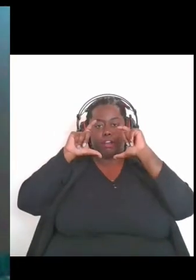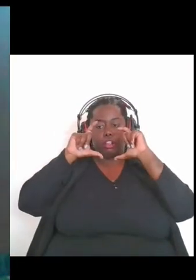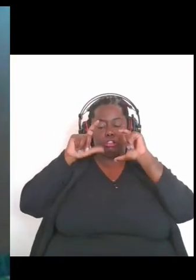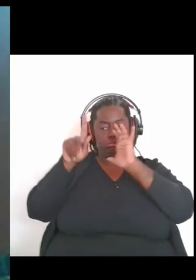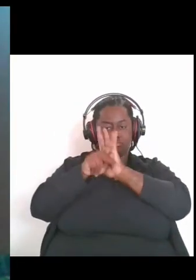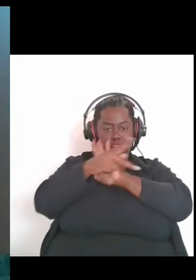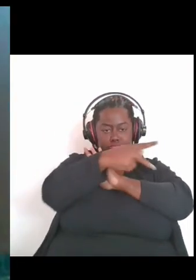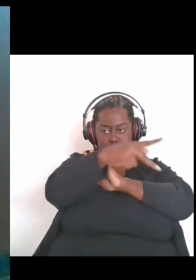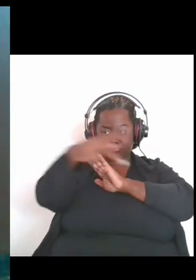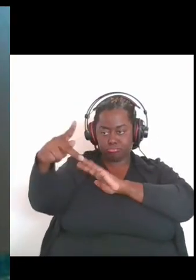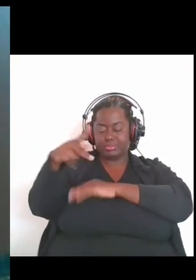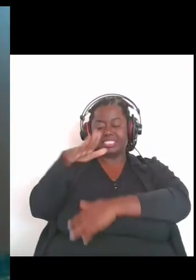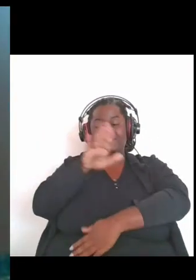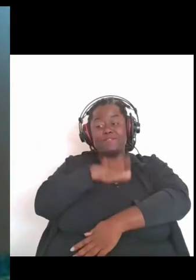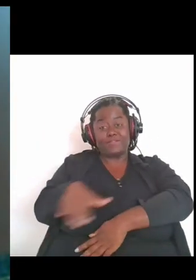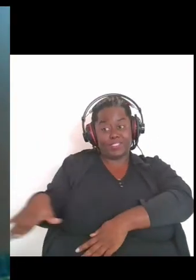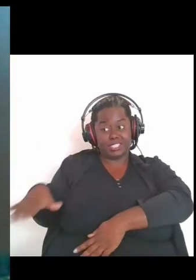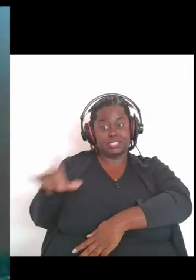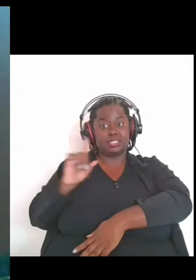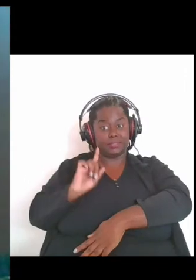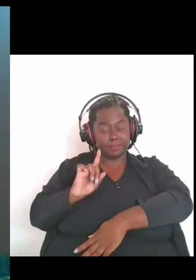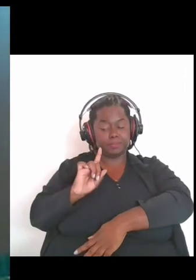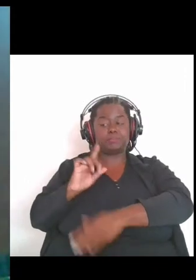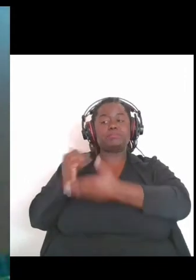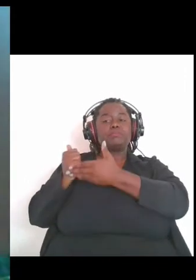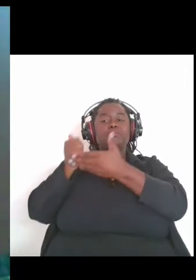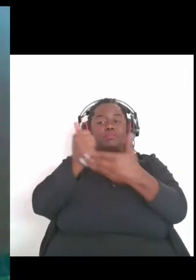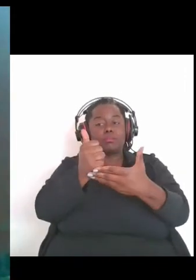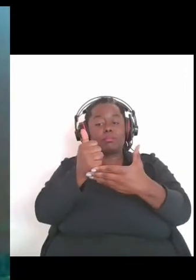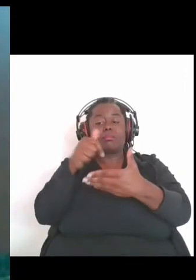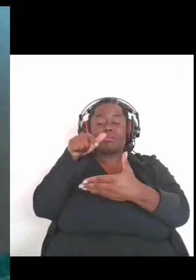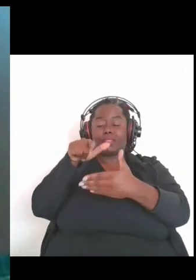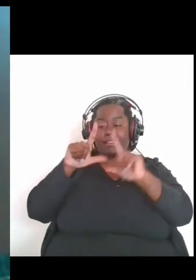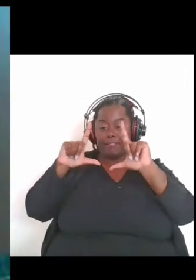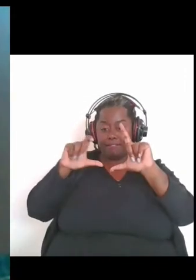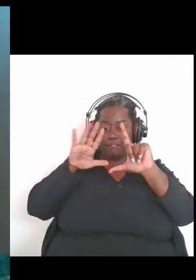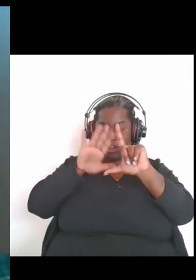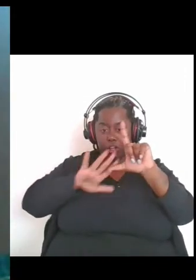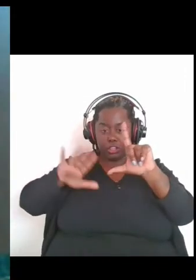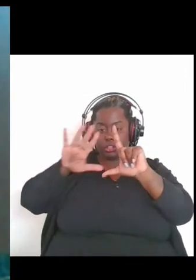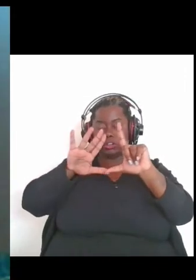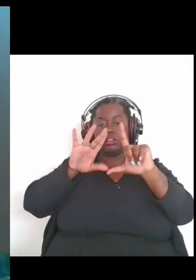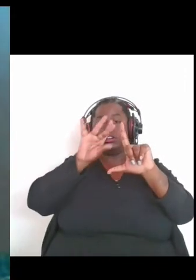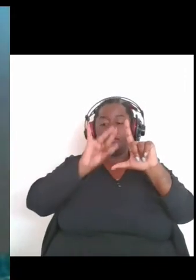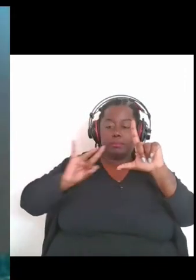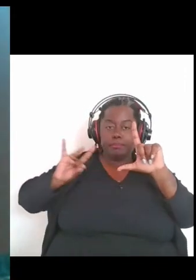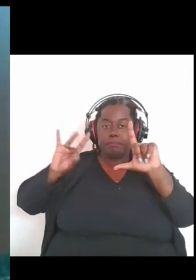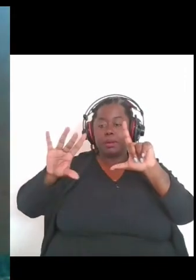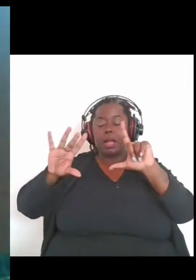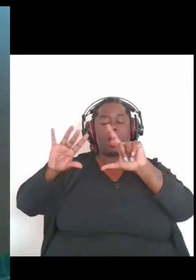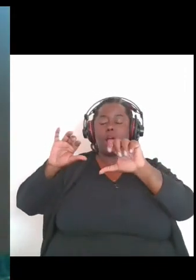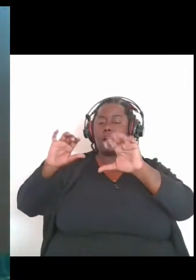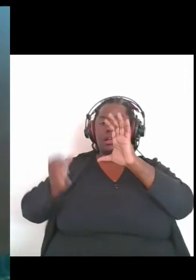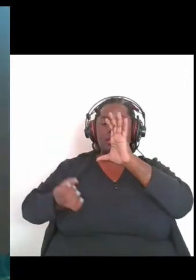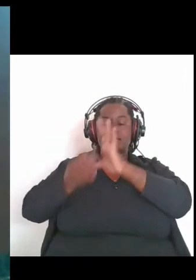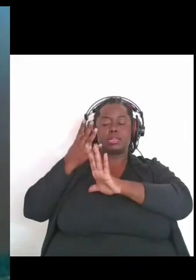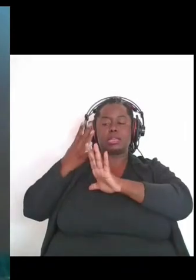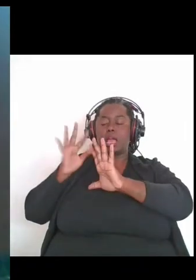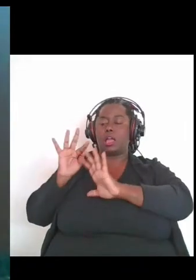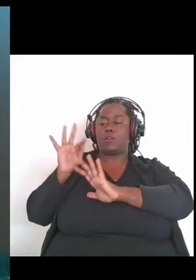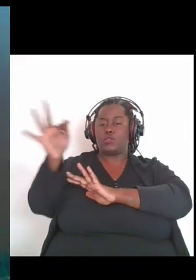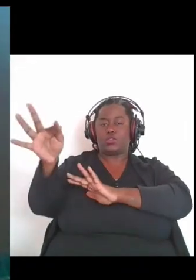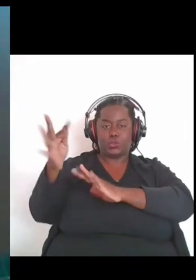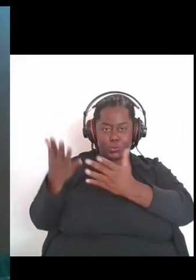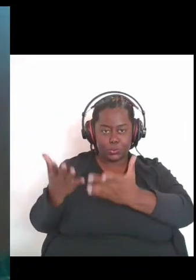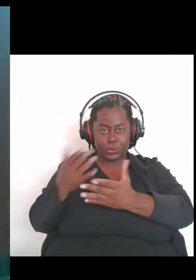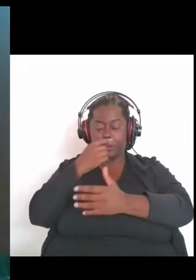a picture of themselves as a child and that image would be added in a collage